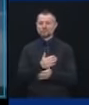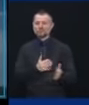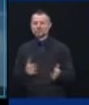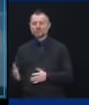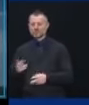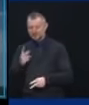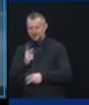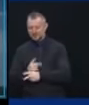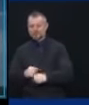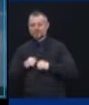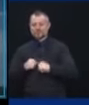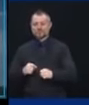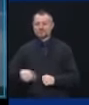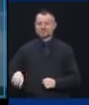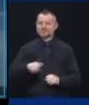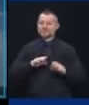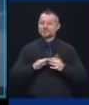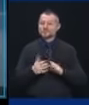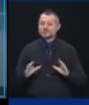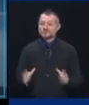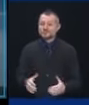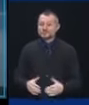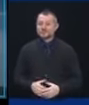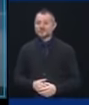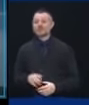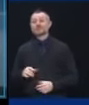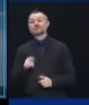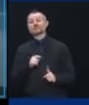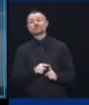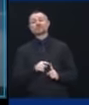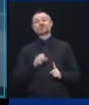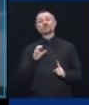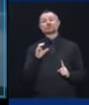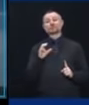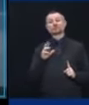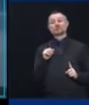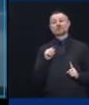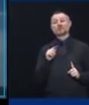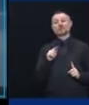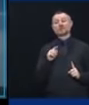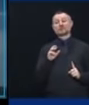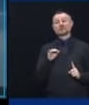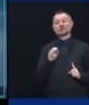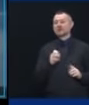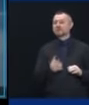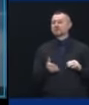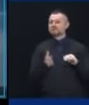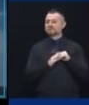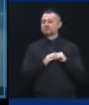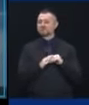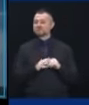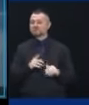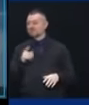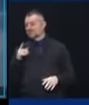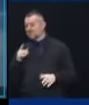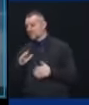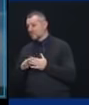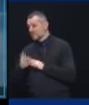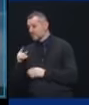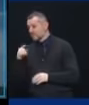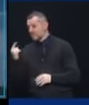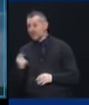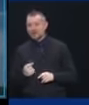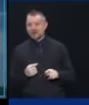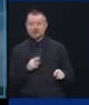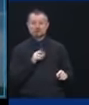The rates are up. The Black community, Hispanic community, are paying a very high price for